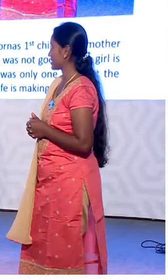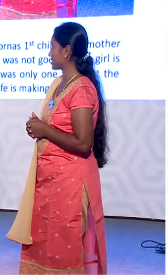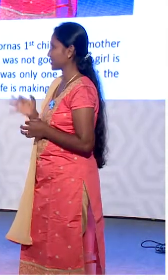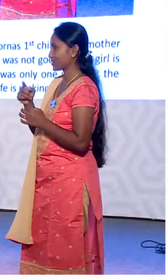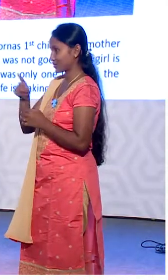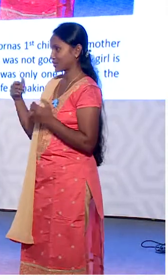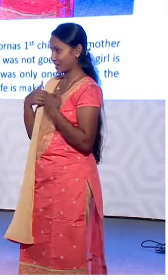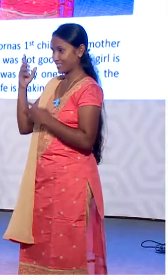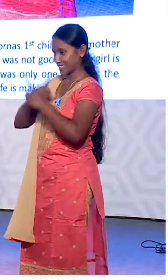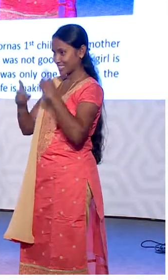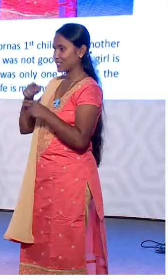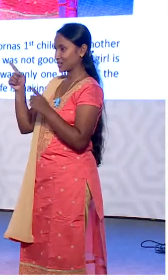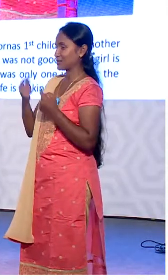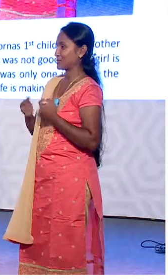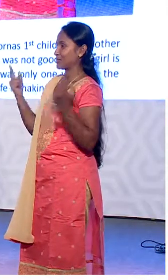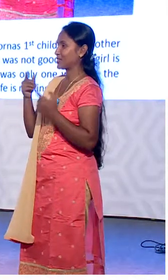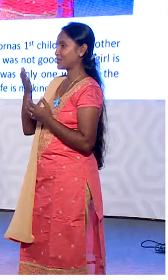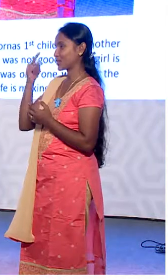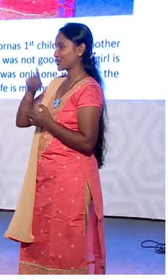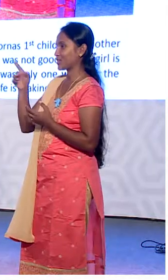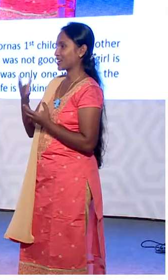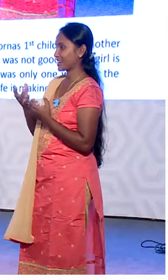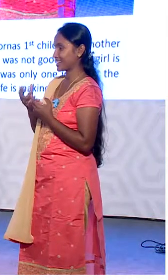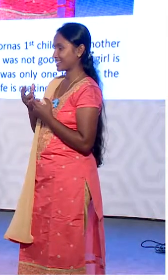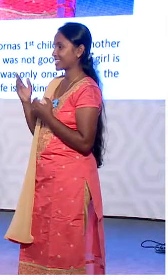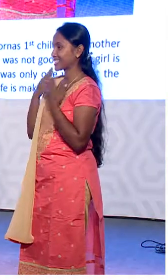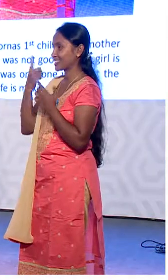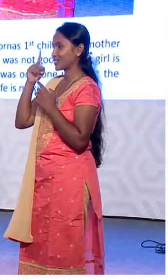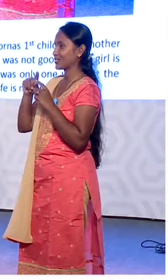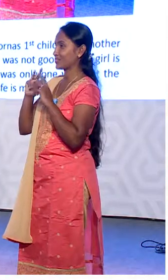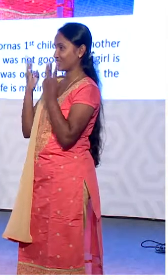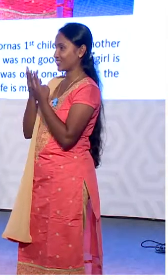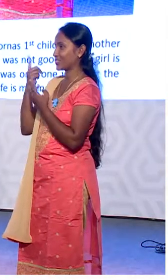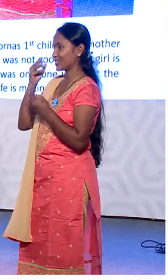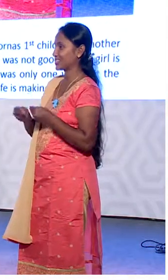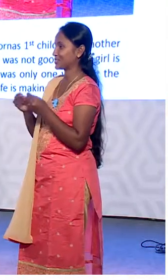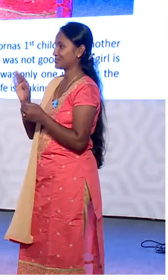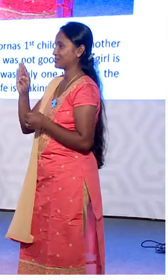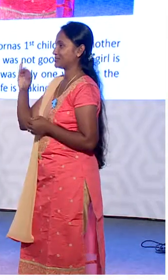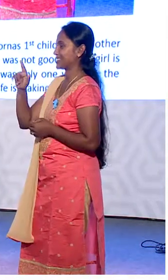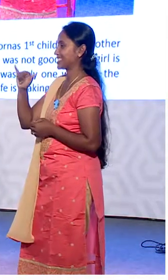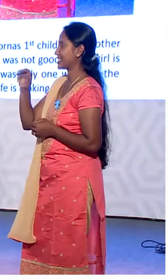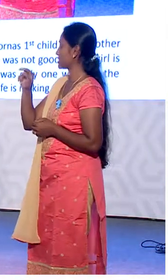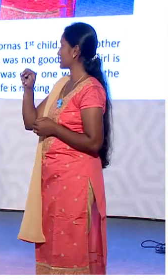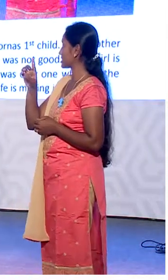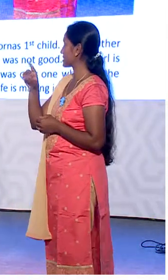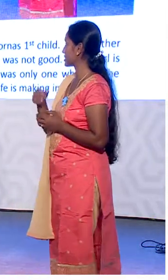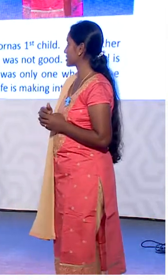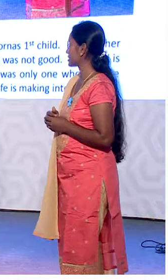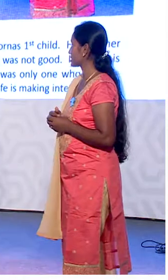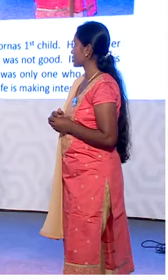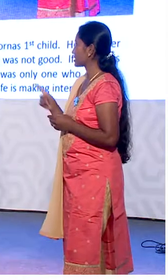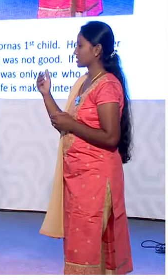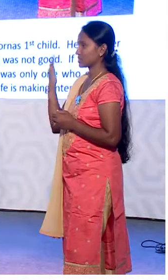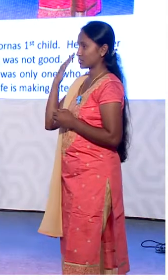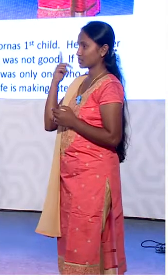disability, because we're more than 1 billion thanks to the World Health Organization. In my career life, I